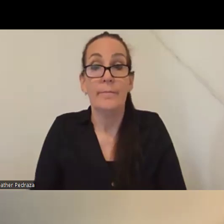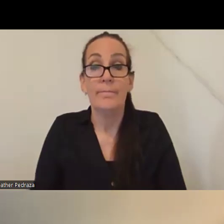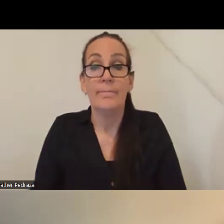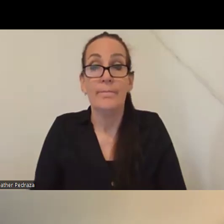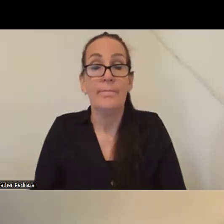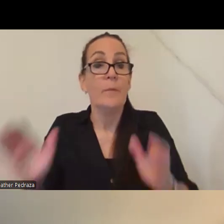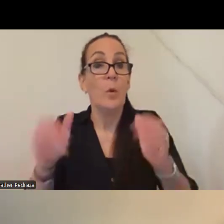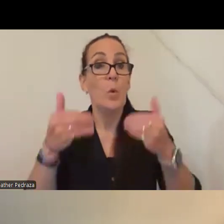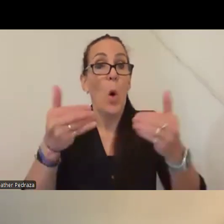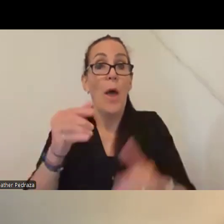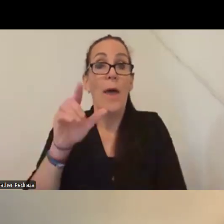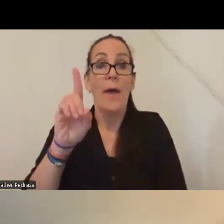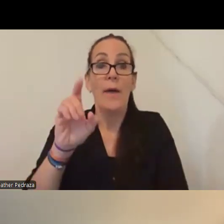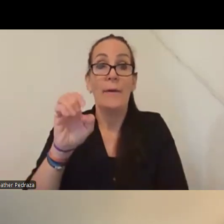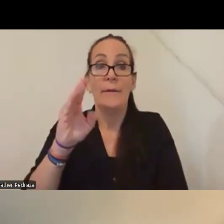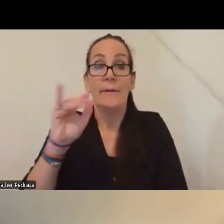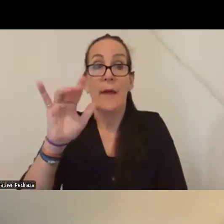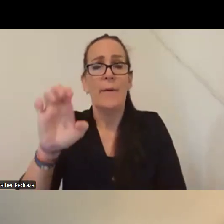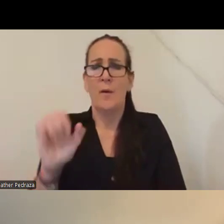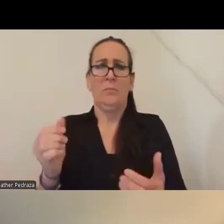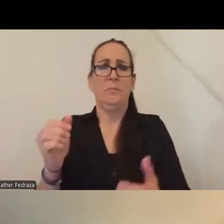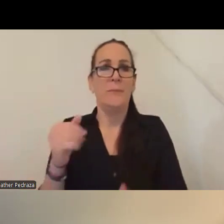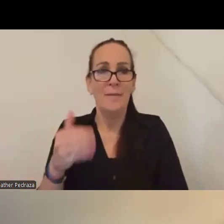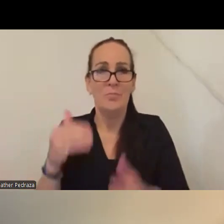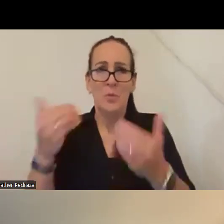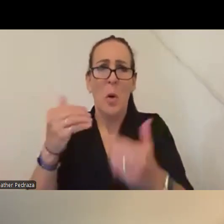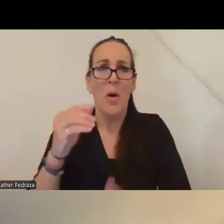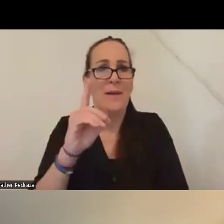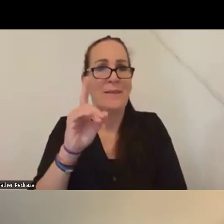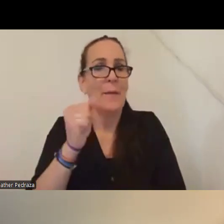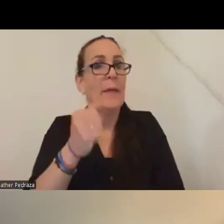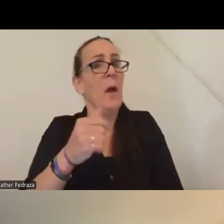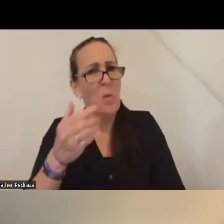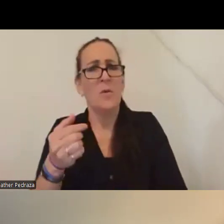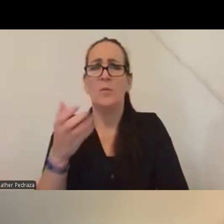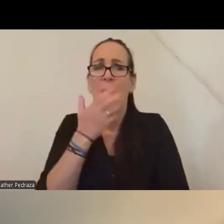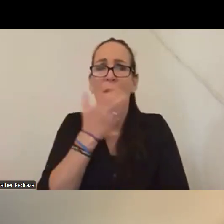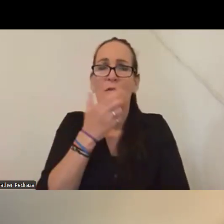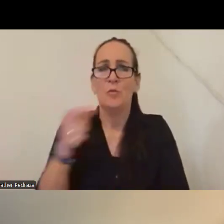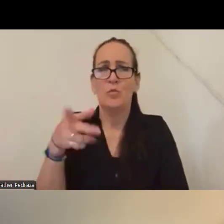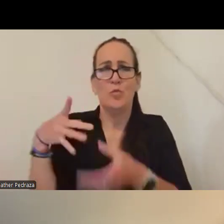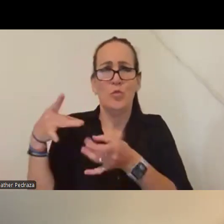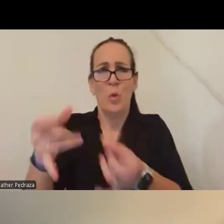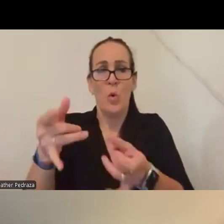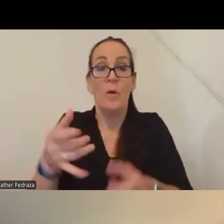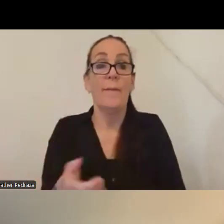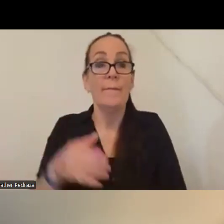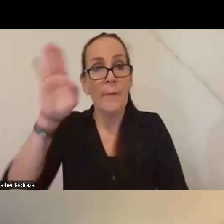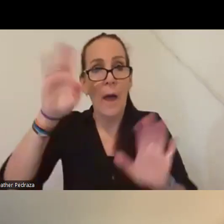That just rolls right out of your face like you say it all the time. So hi, everybody. Debbie Toth again with Choice in